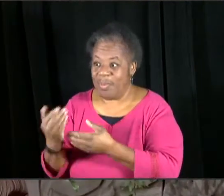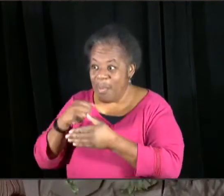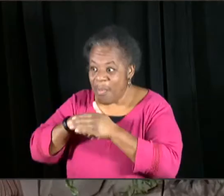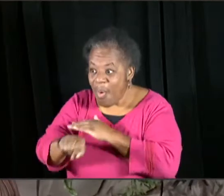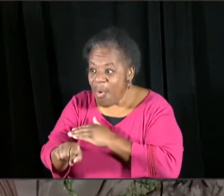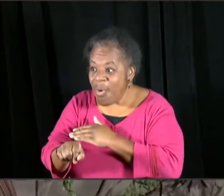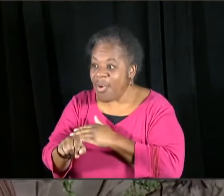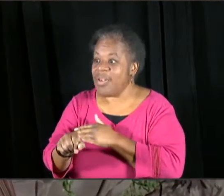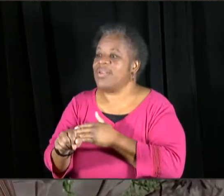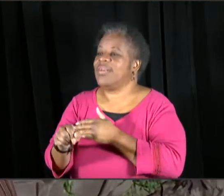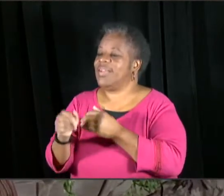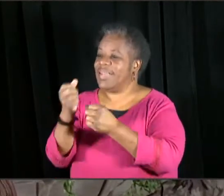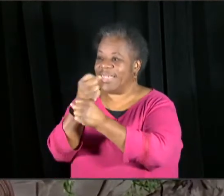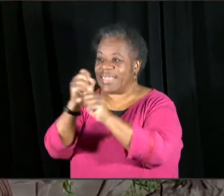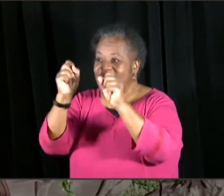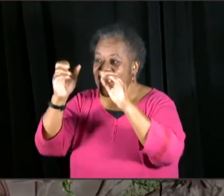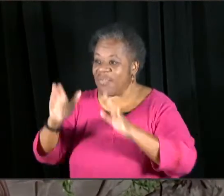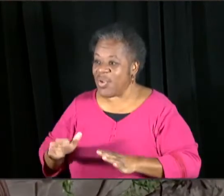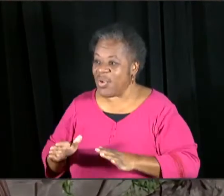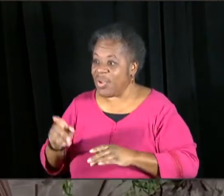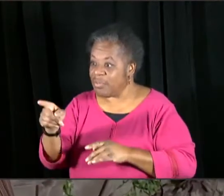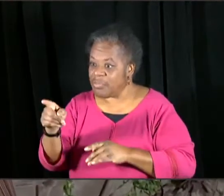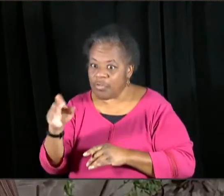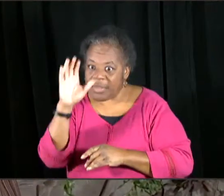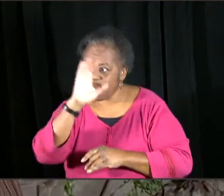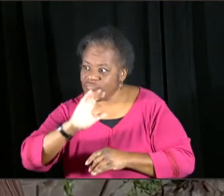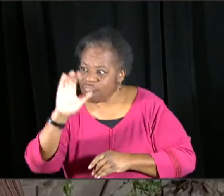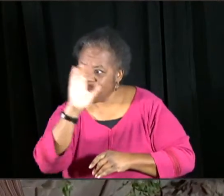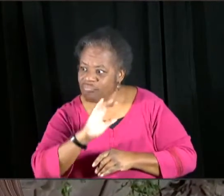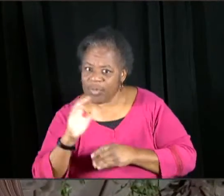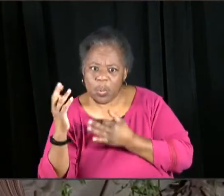of David a Savior, the one you've been looking for.